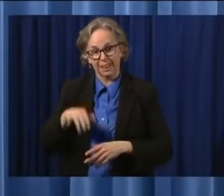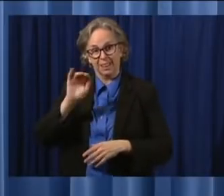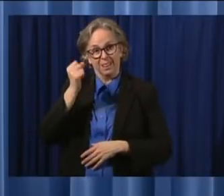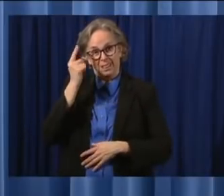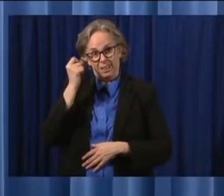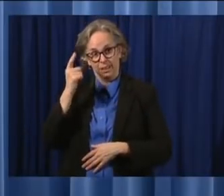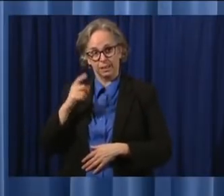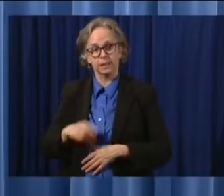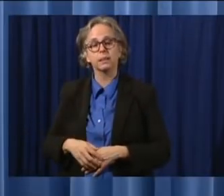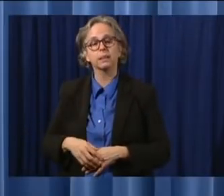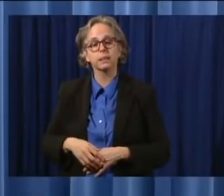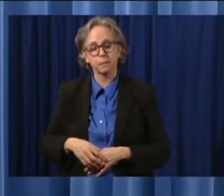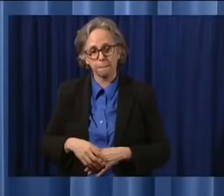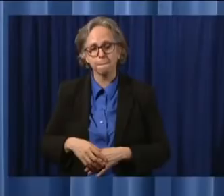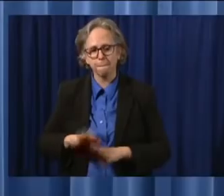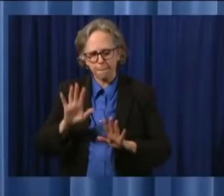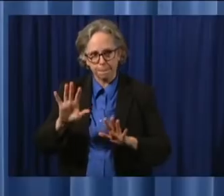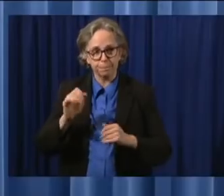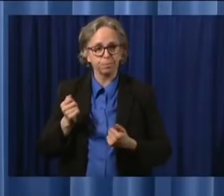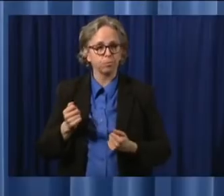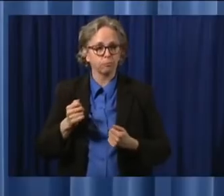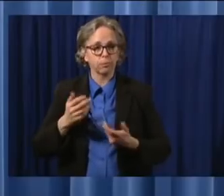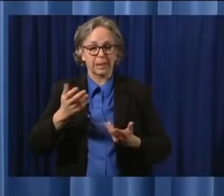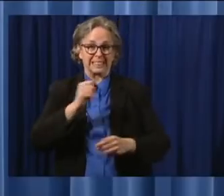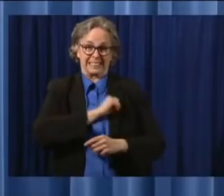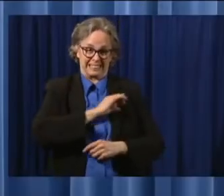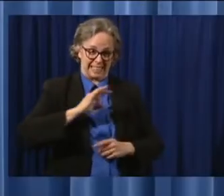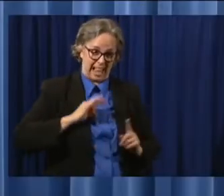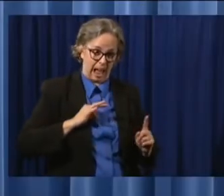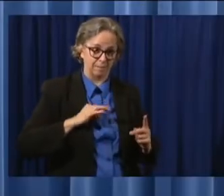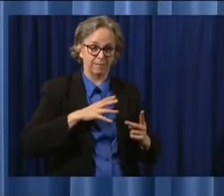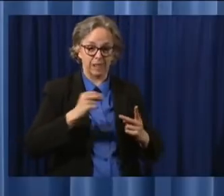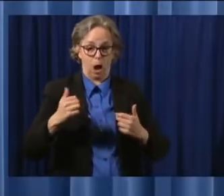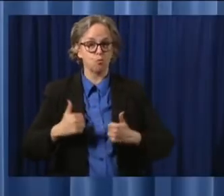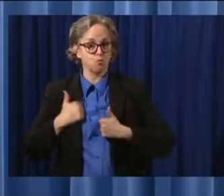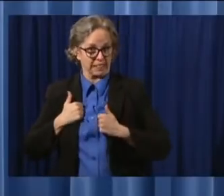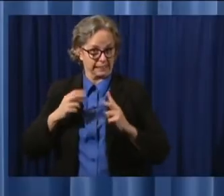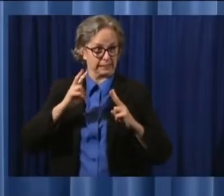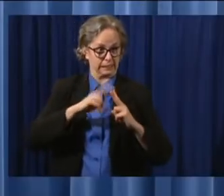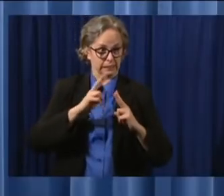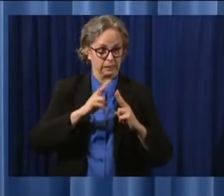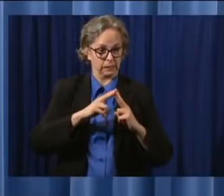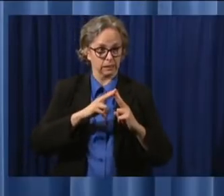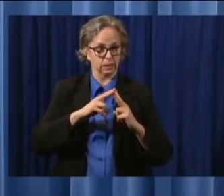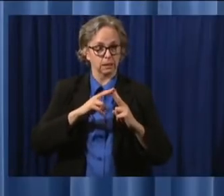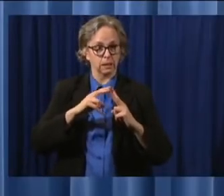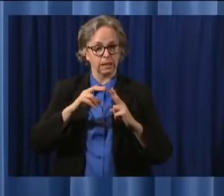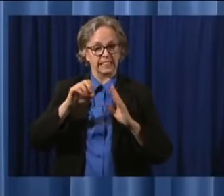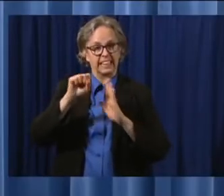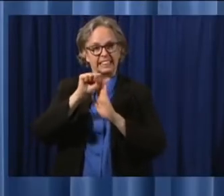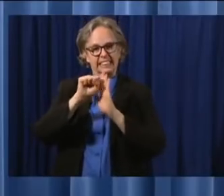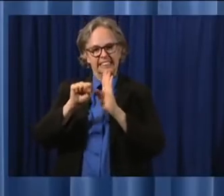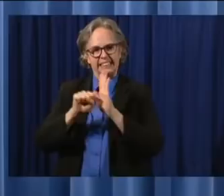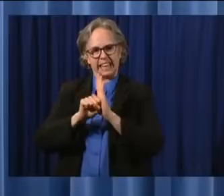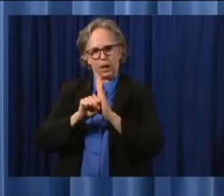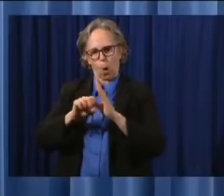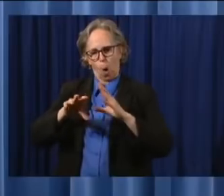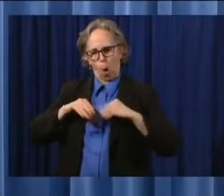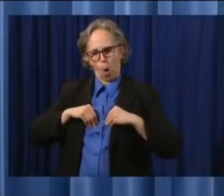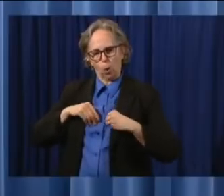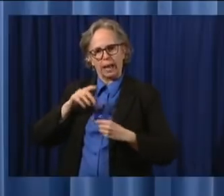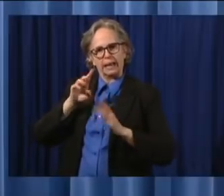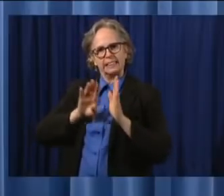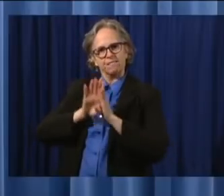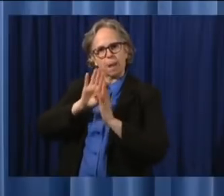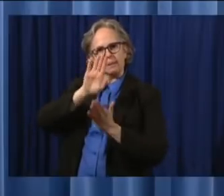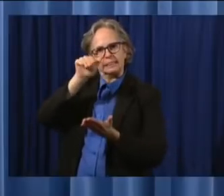state's developmental centers. This is an important effort to try to limit the spread of COVID-19 in these congregate care